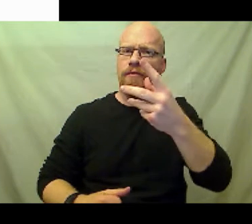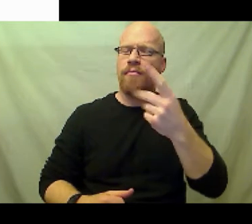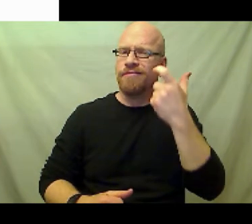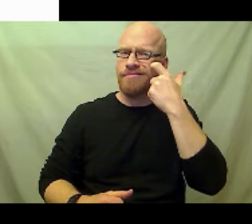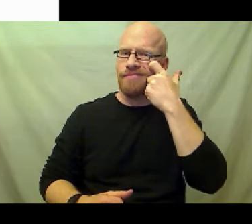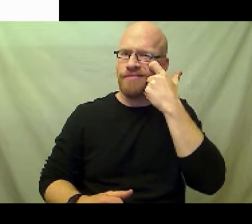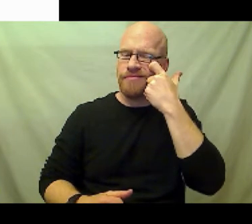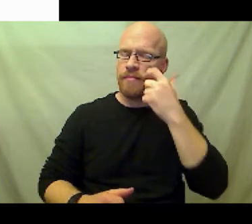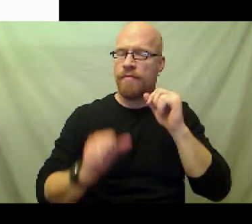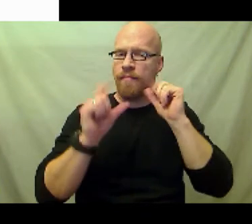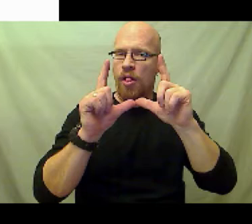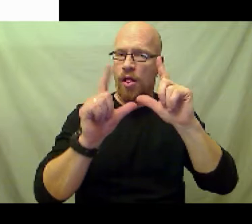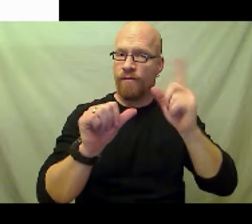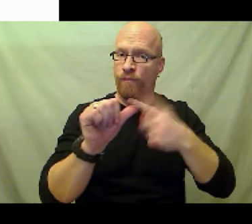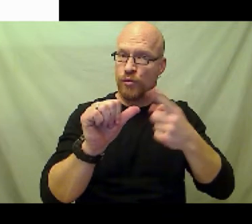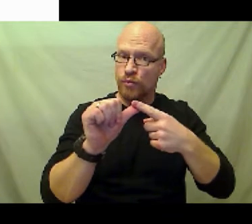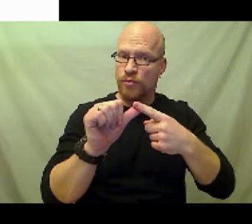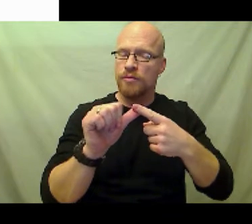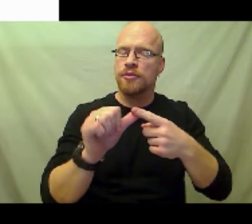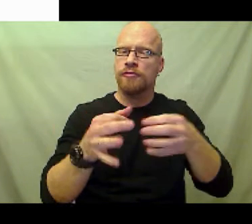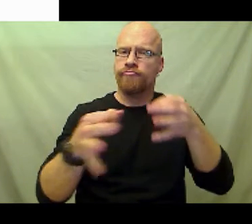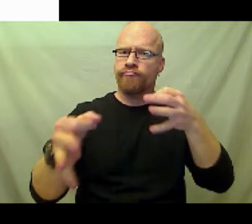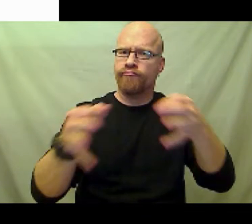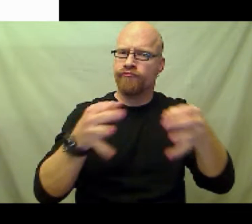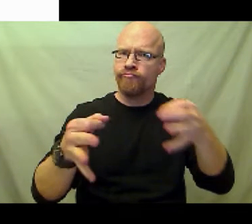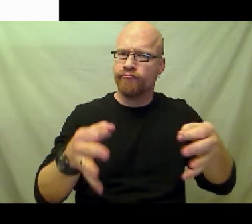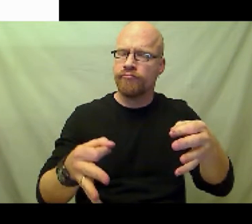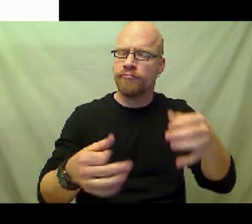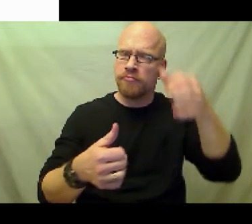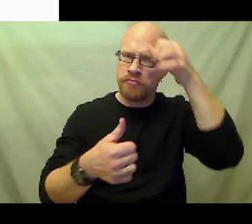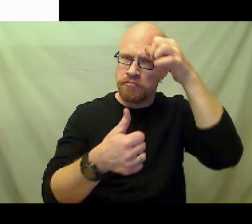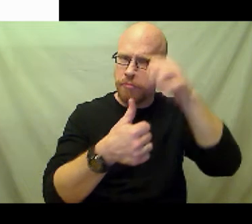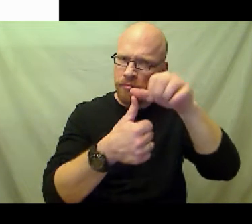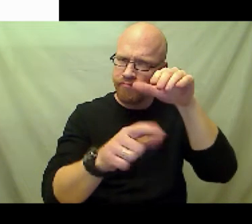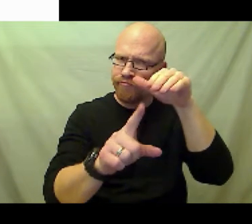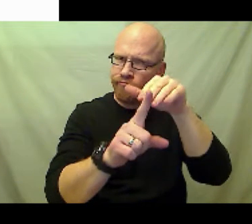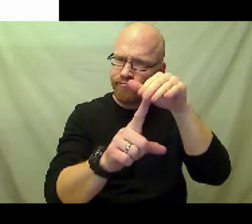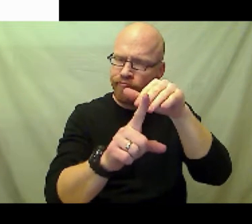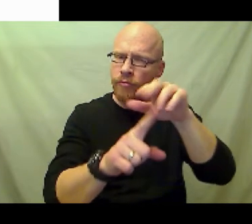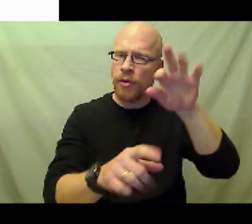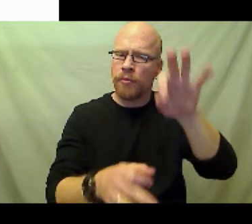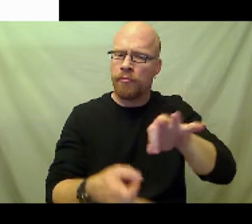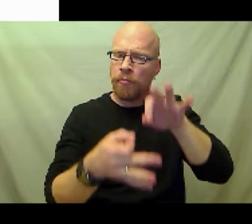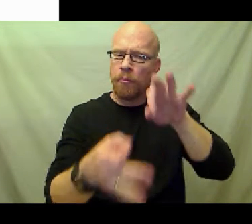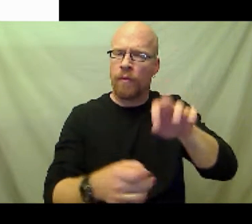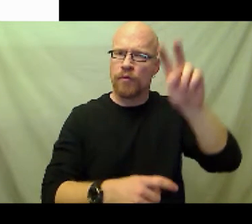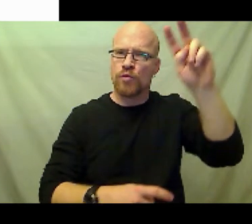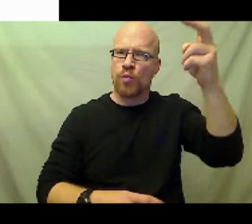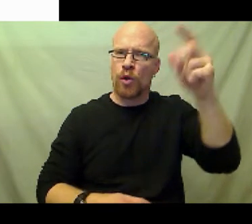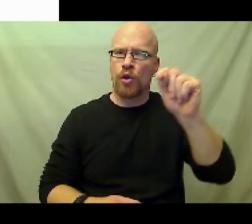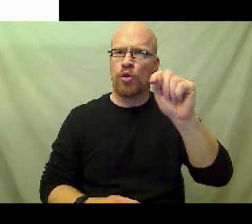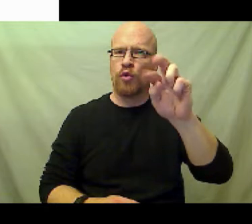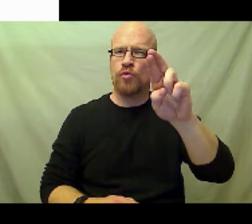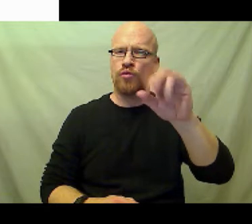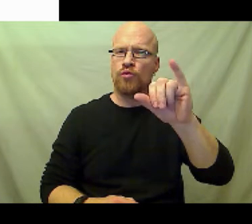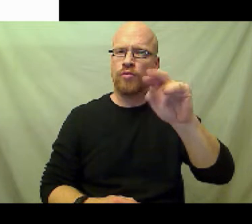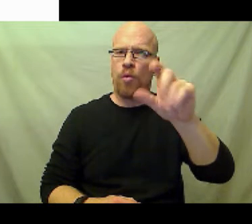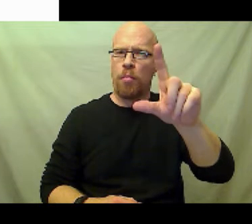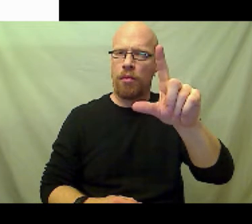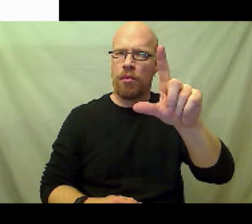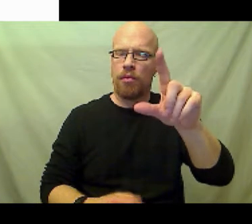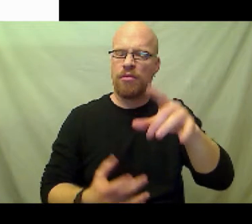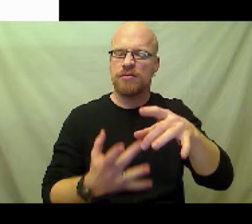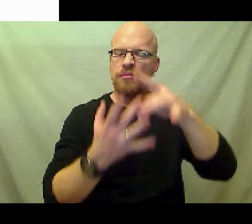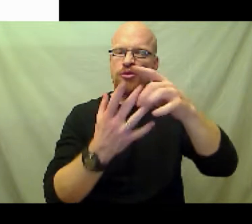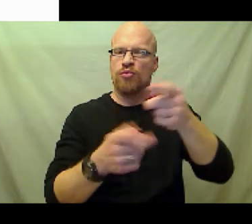Now, we have several examples. The first vlog we talked about, we're reminding ourselves what perfect squares really